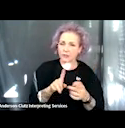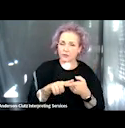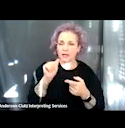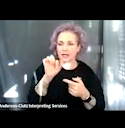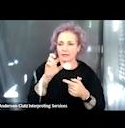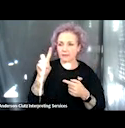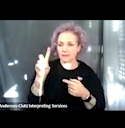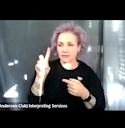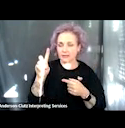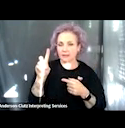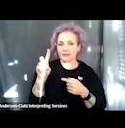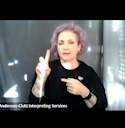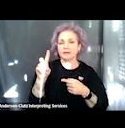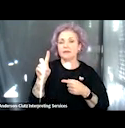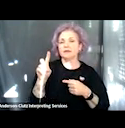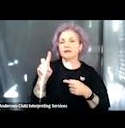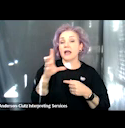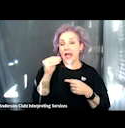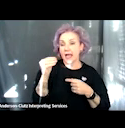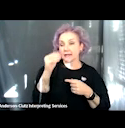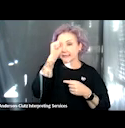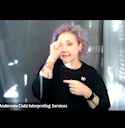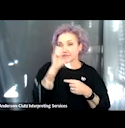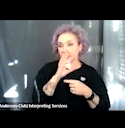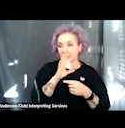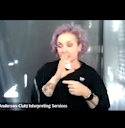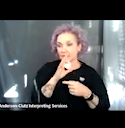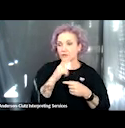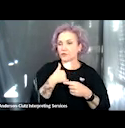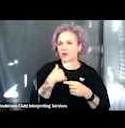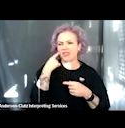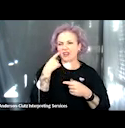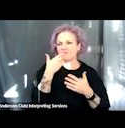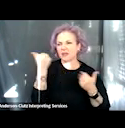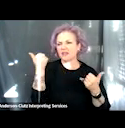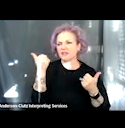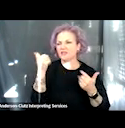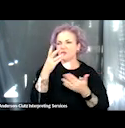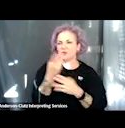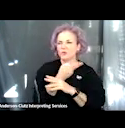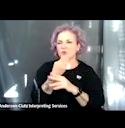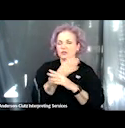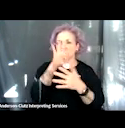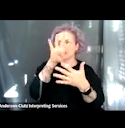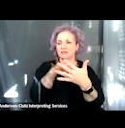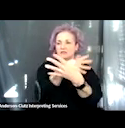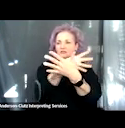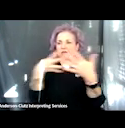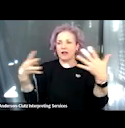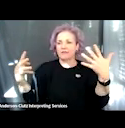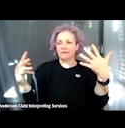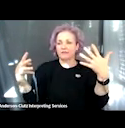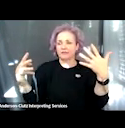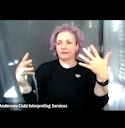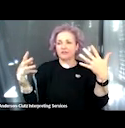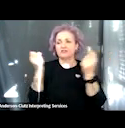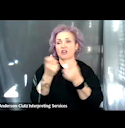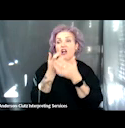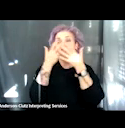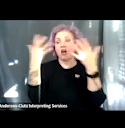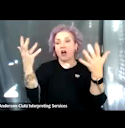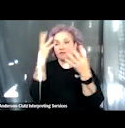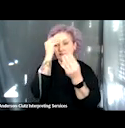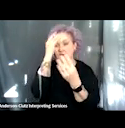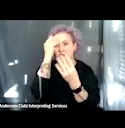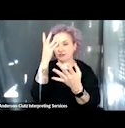I decided to sort of play everything out in a table. There's going to be a lot of information here, but I'll help orient you a